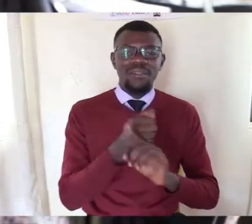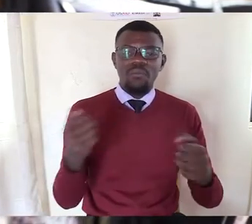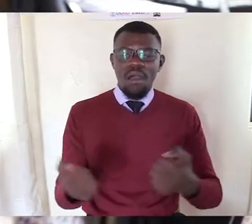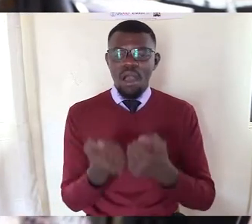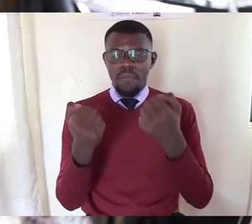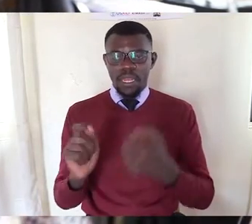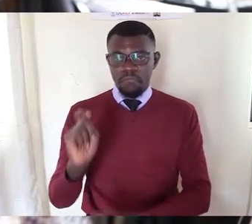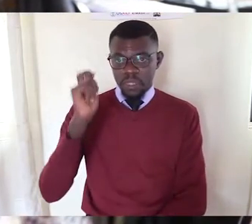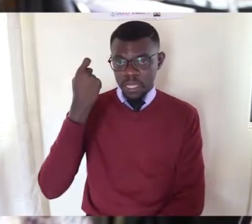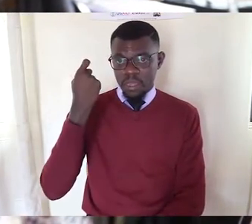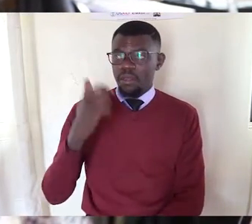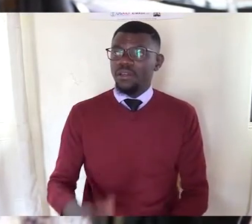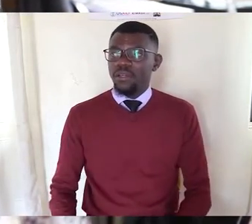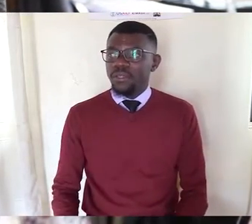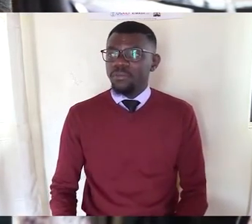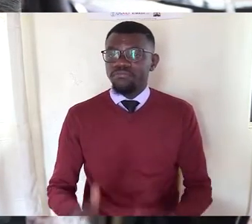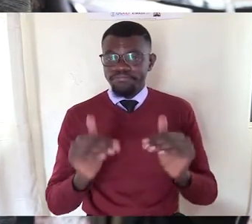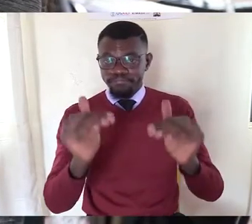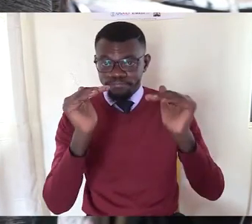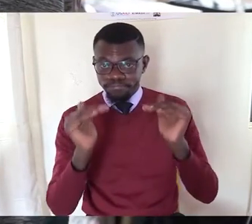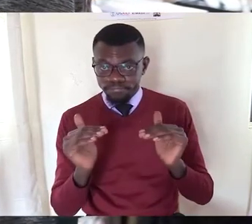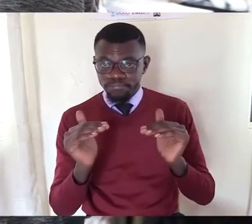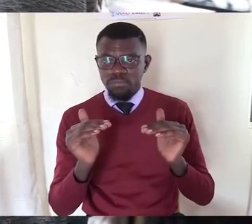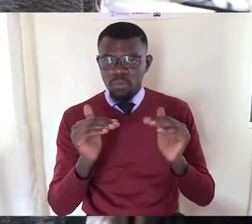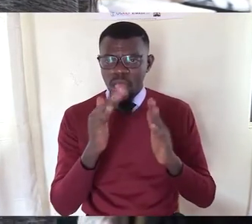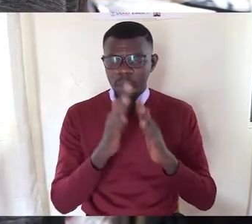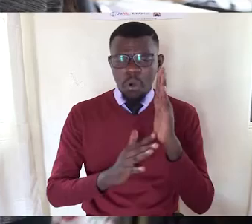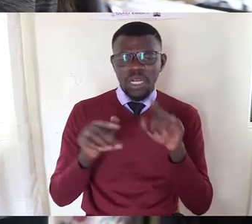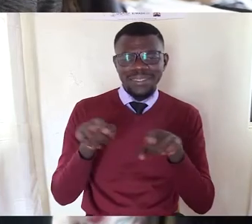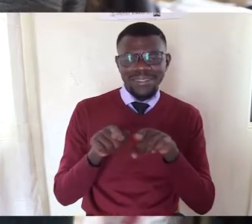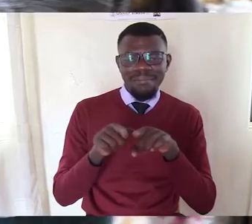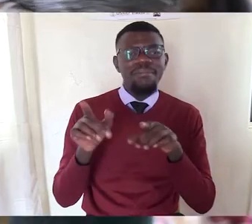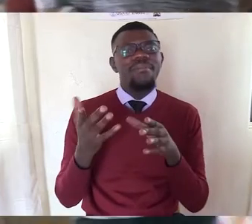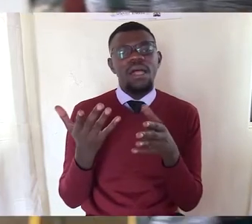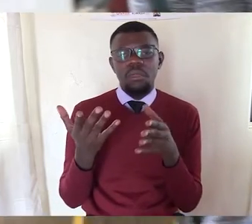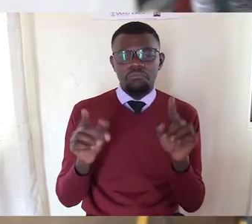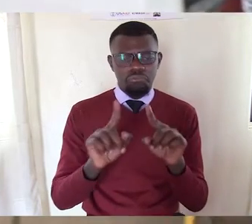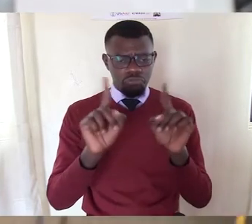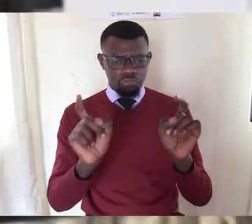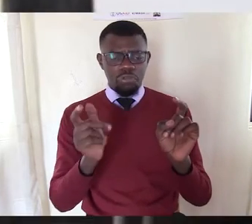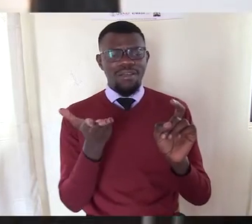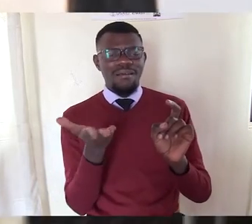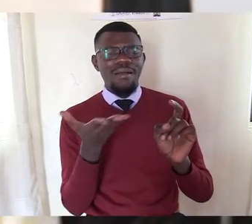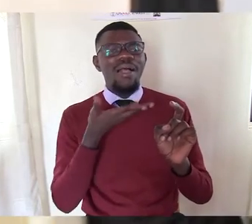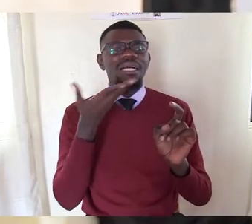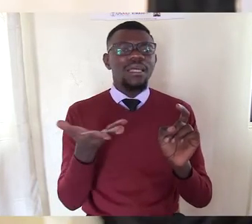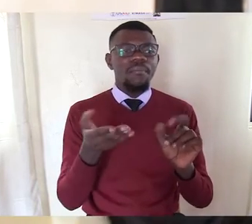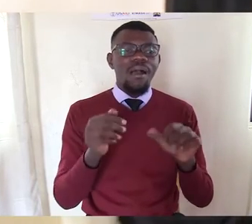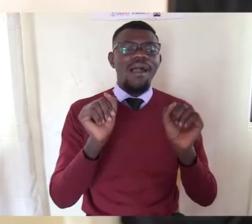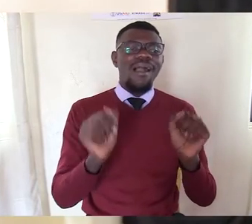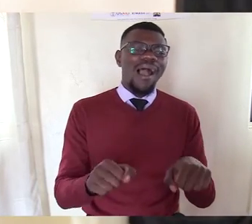Kenya. We also, the report also tries to answer the question, can a repeat